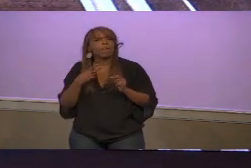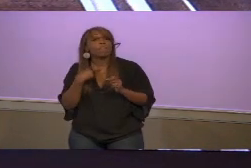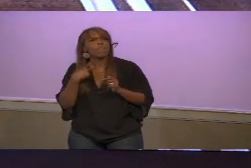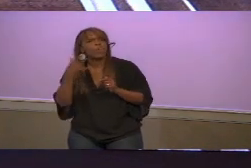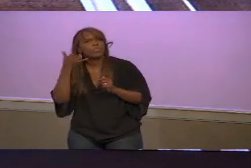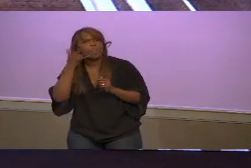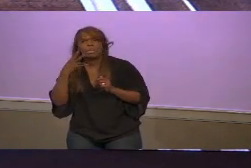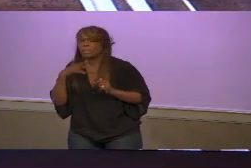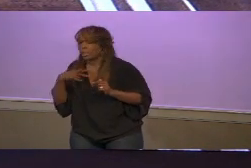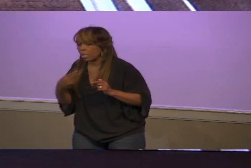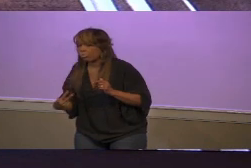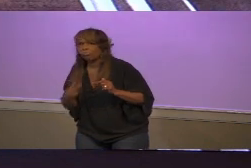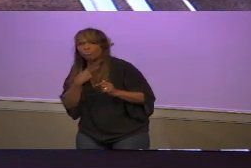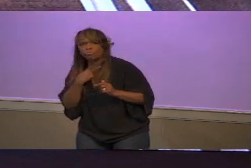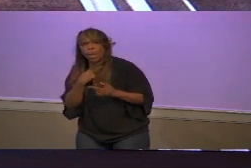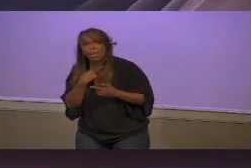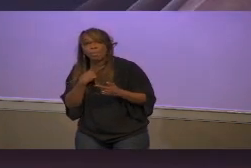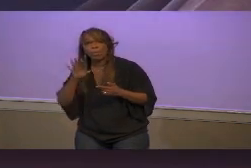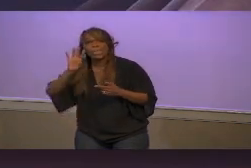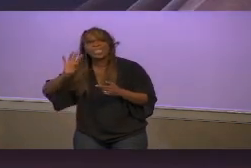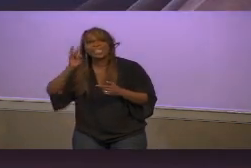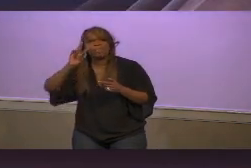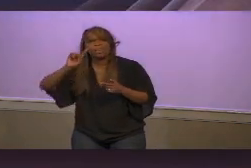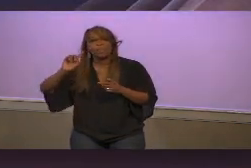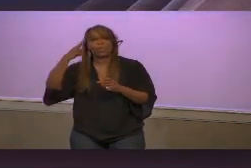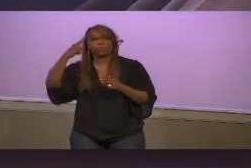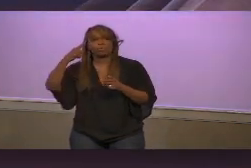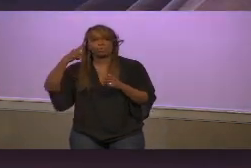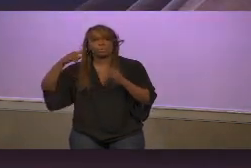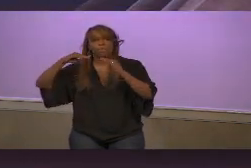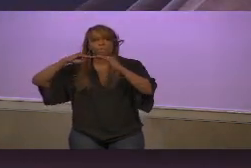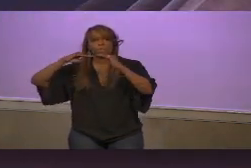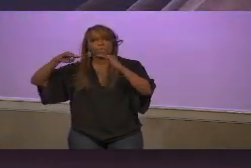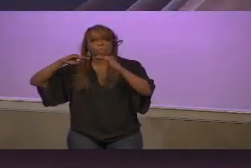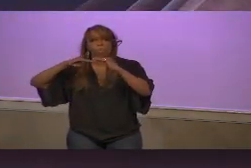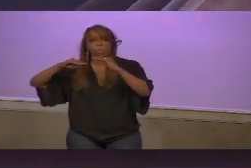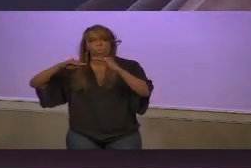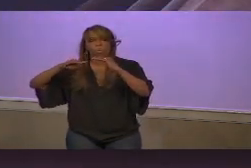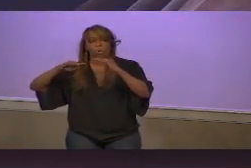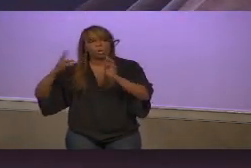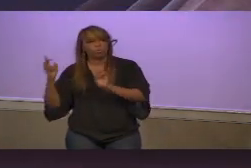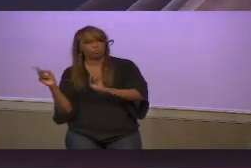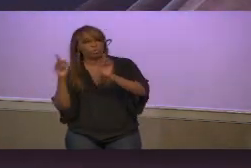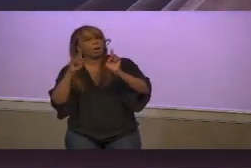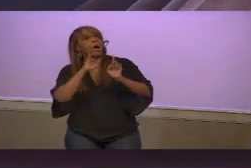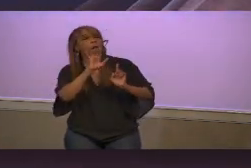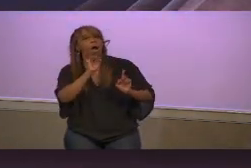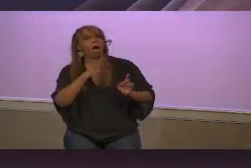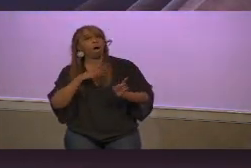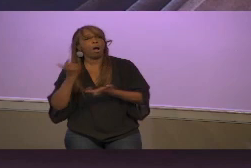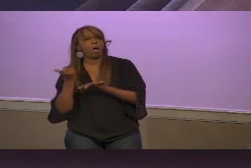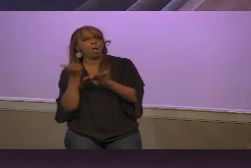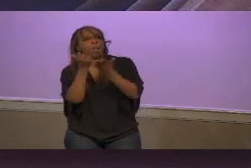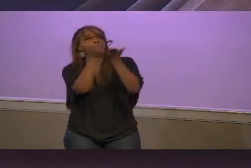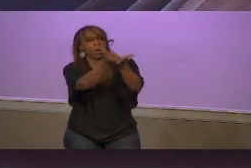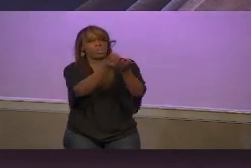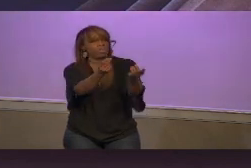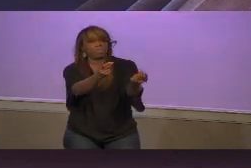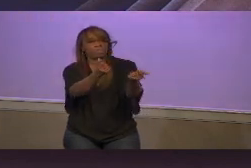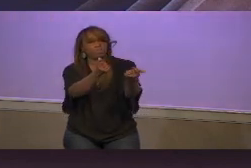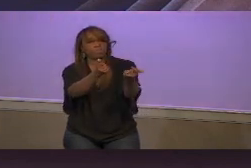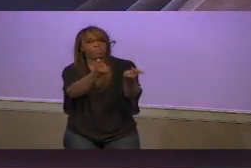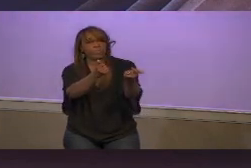"We're trapped on the 71st floor." The response was, "We'll be right there with some help